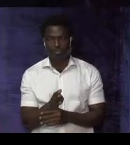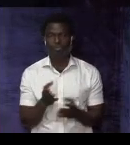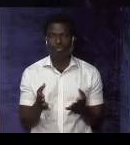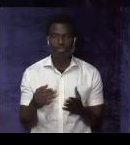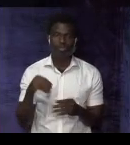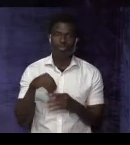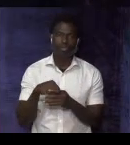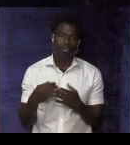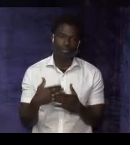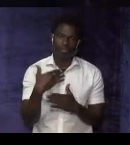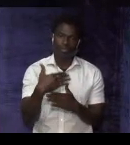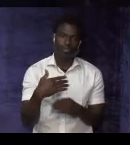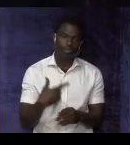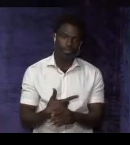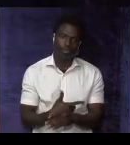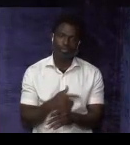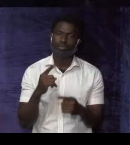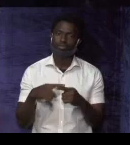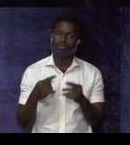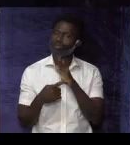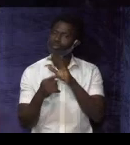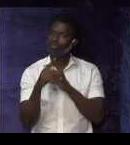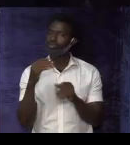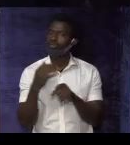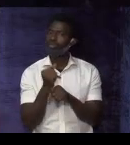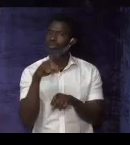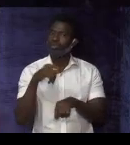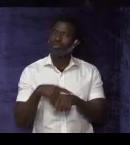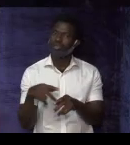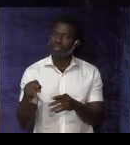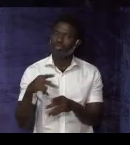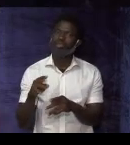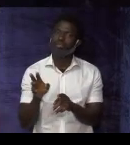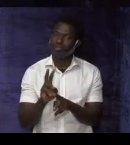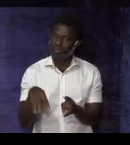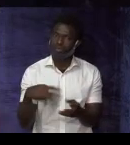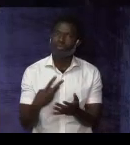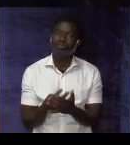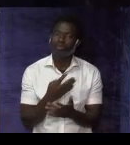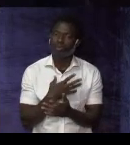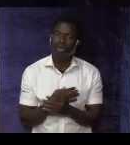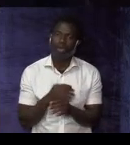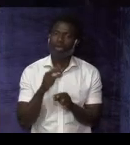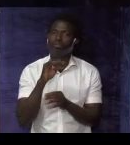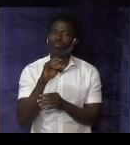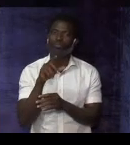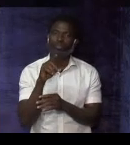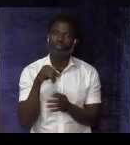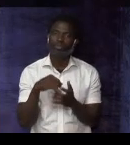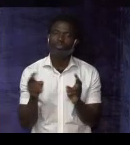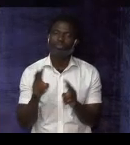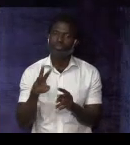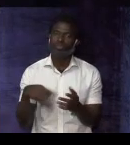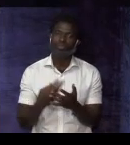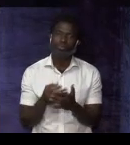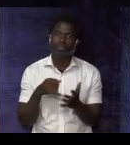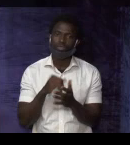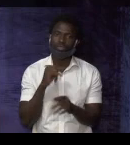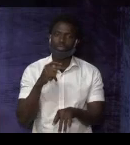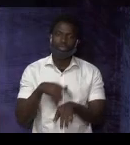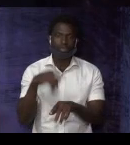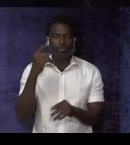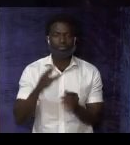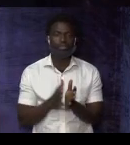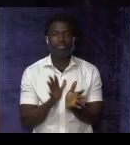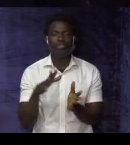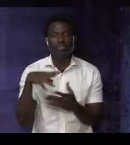show you the correct drawing. Take your time, practice. You can even try folding it up by yourself, whether it will fold into a cylinder. It's time for